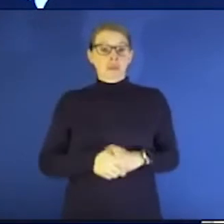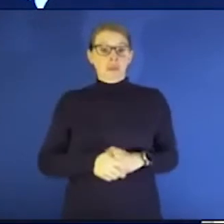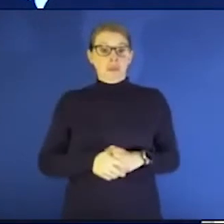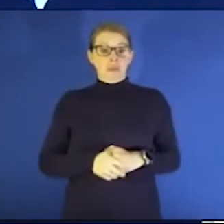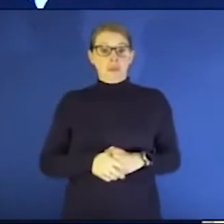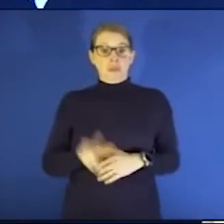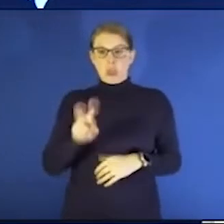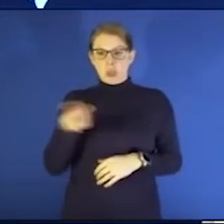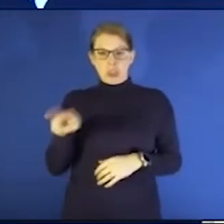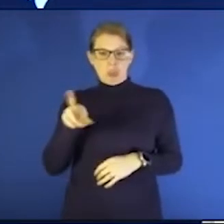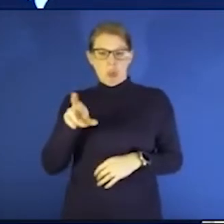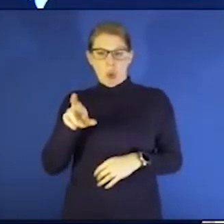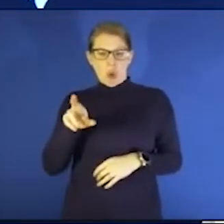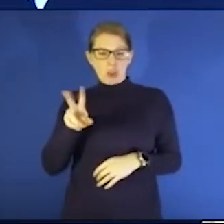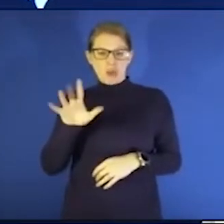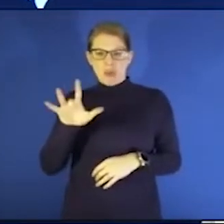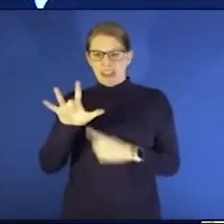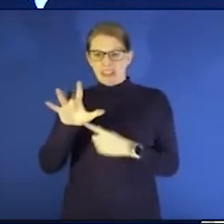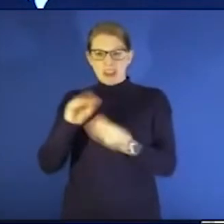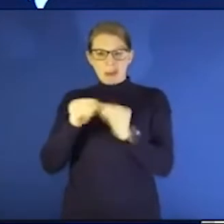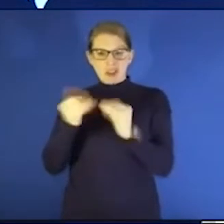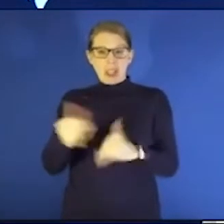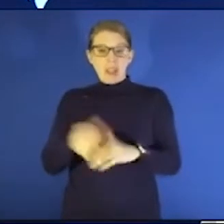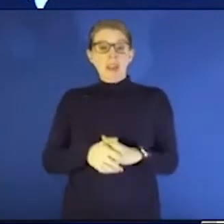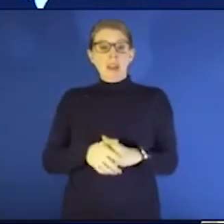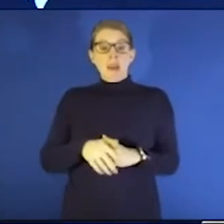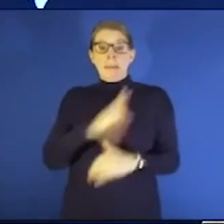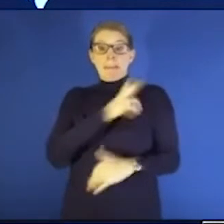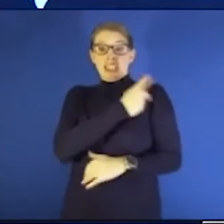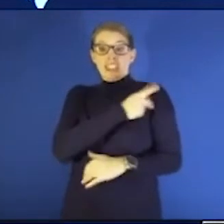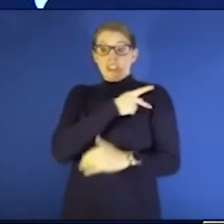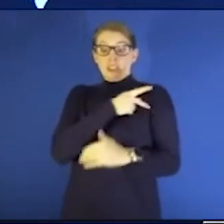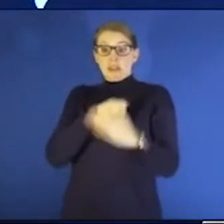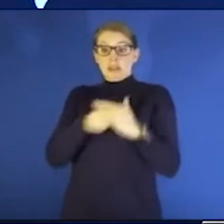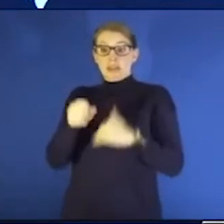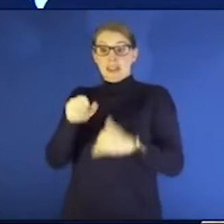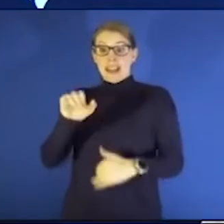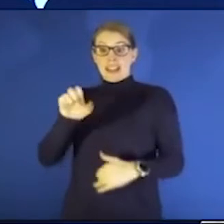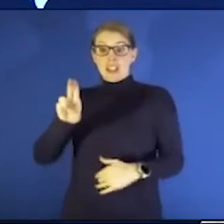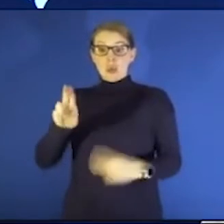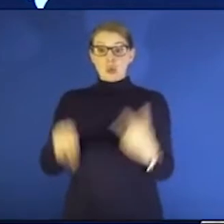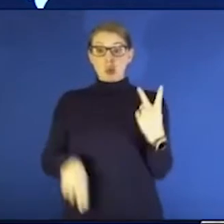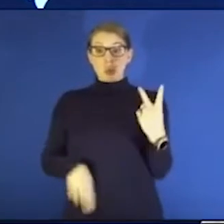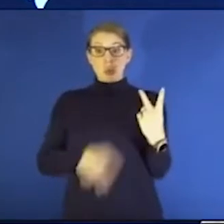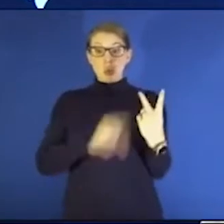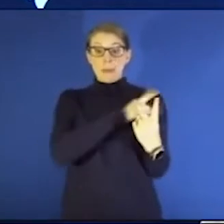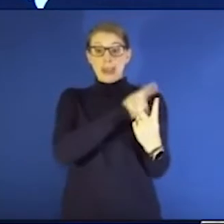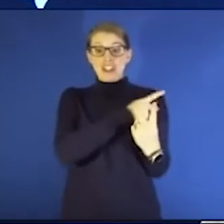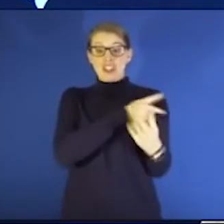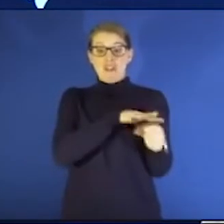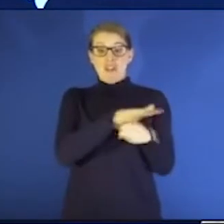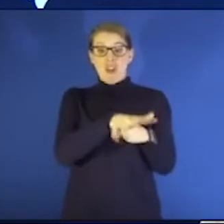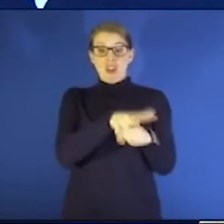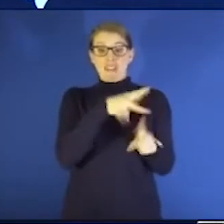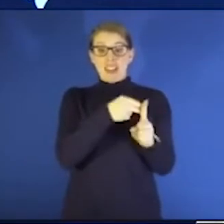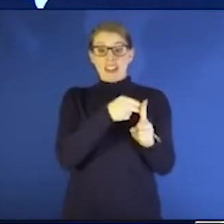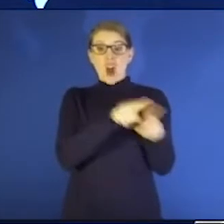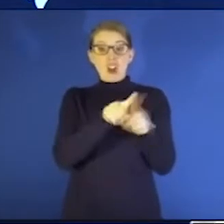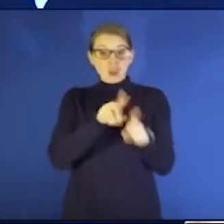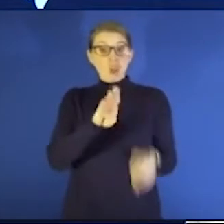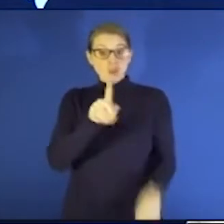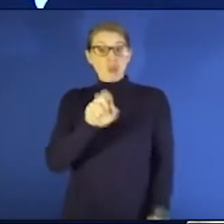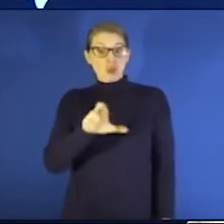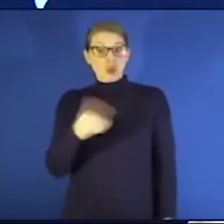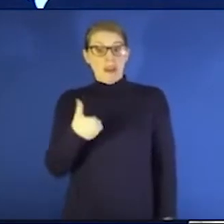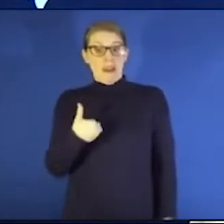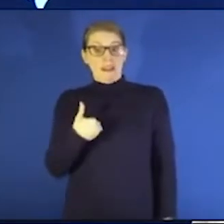so, 25, whatever the number was today, patients in the ICU, only 2 of those patients are fully vaccinated and boosted. It's because now we